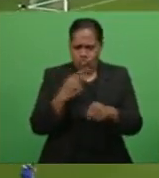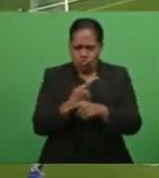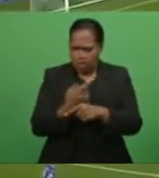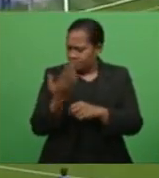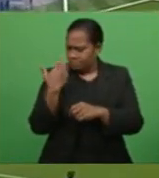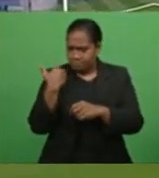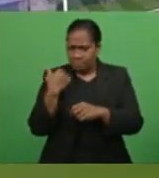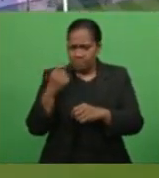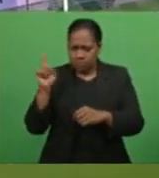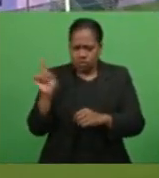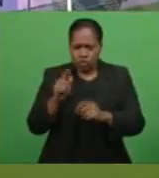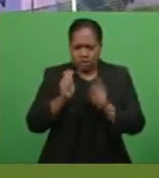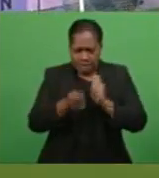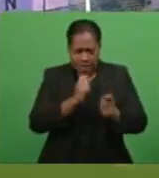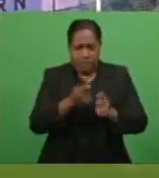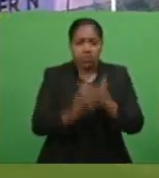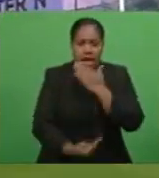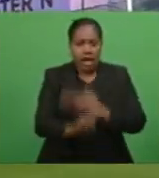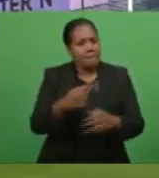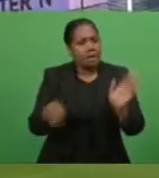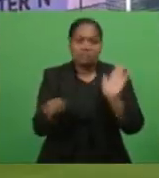negative, meaning games got the green light.